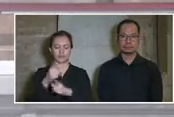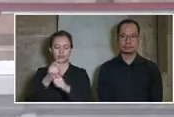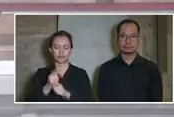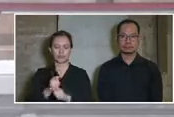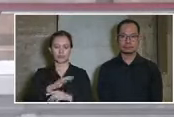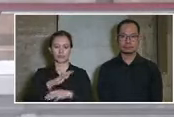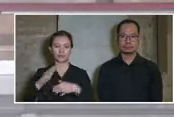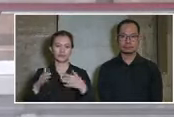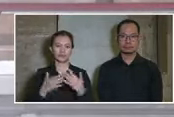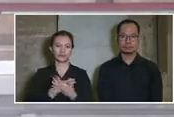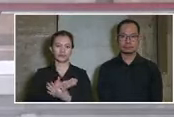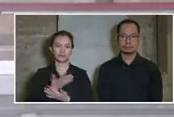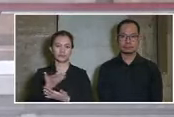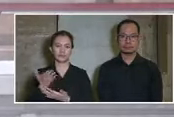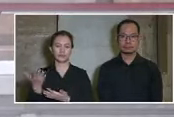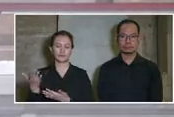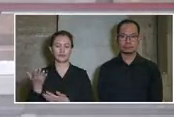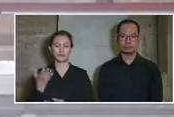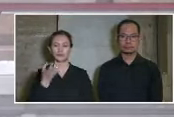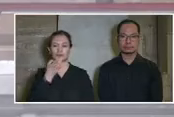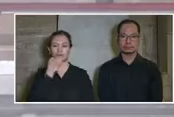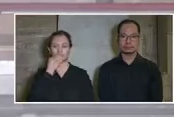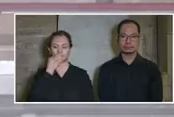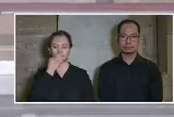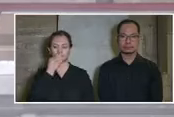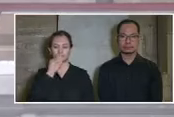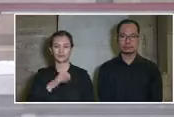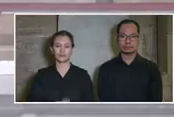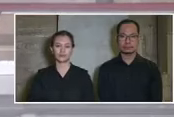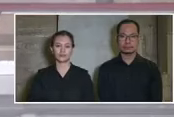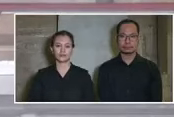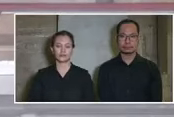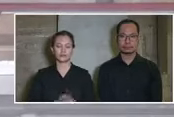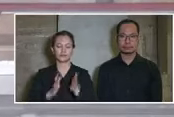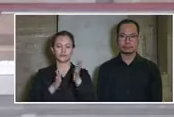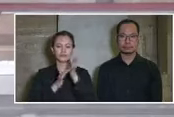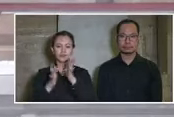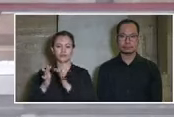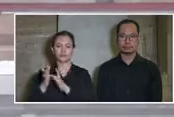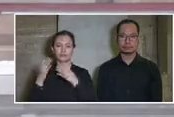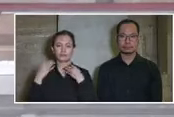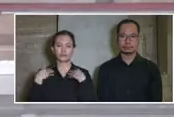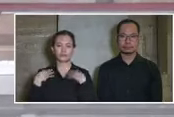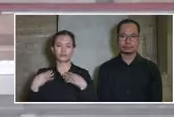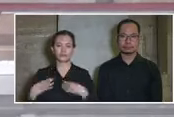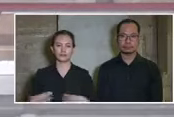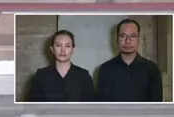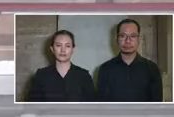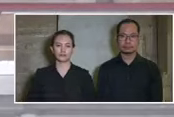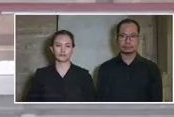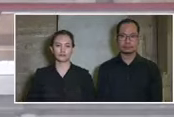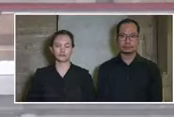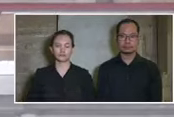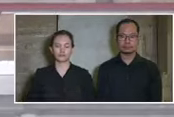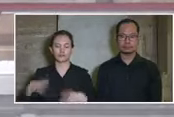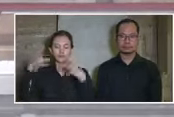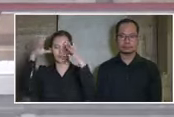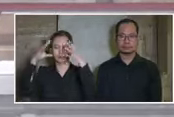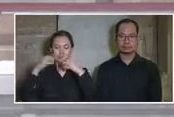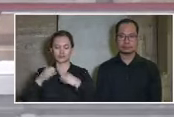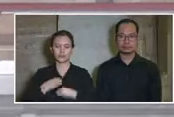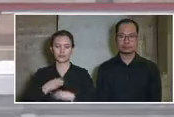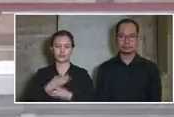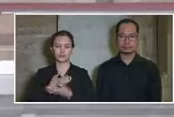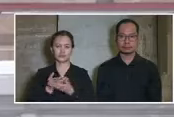this, all of you, and eat of it, for this is my body, which will be given